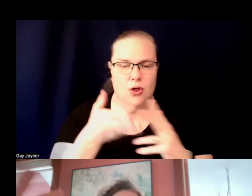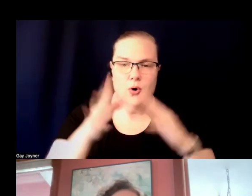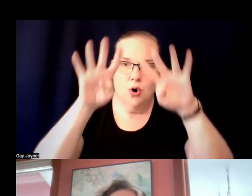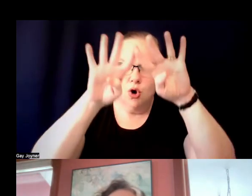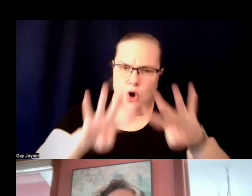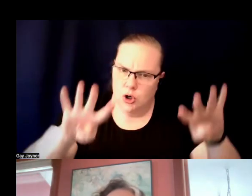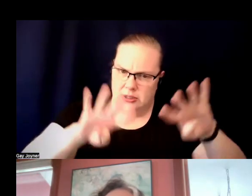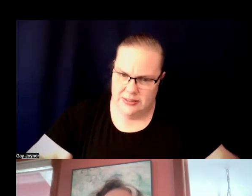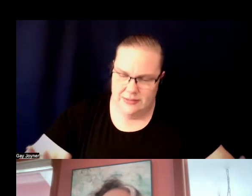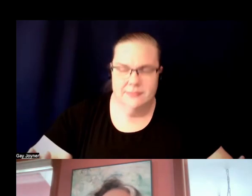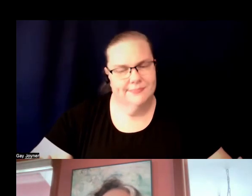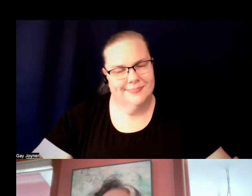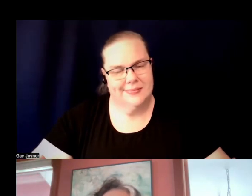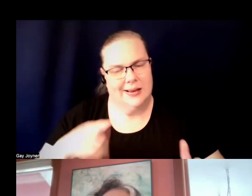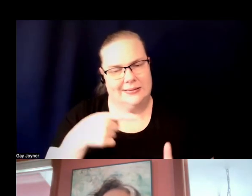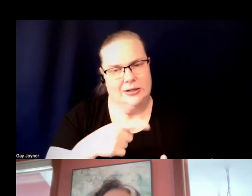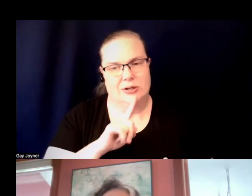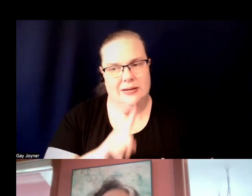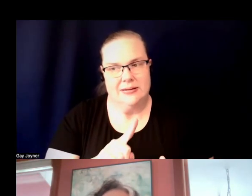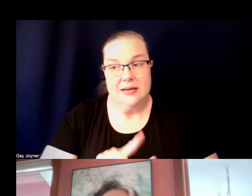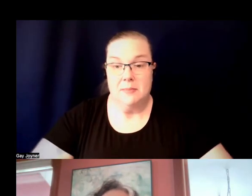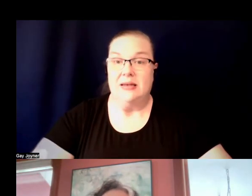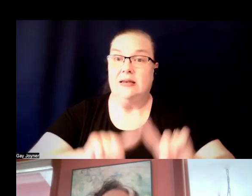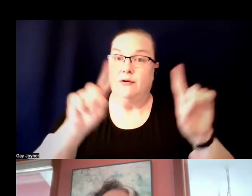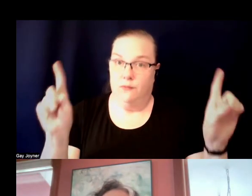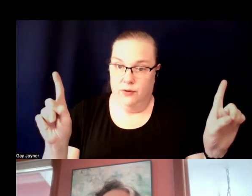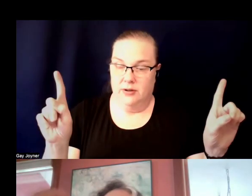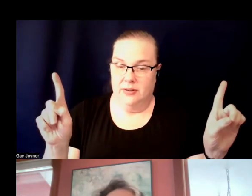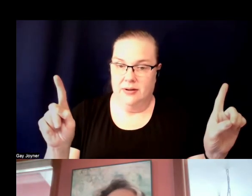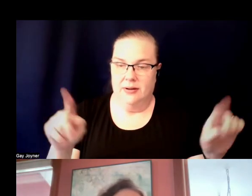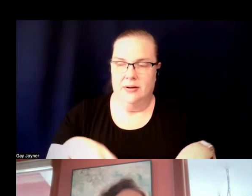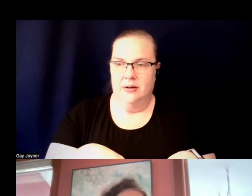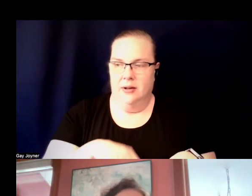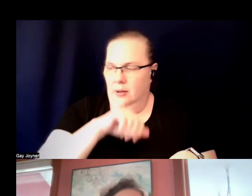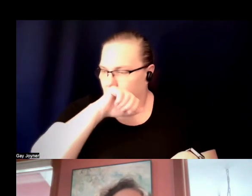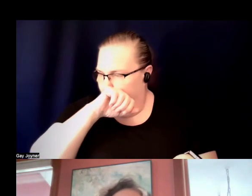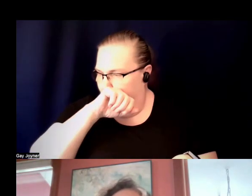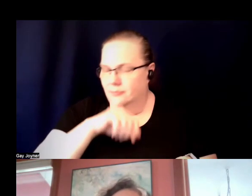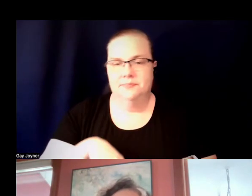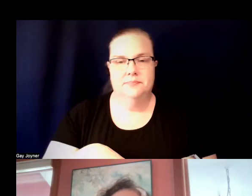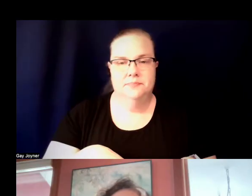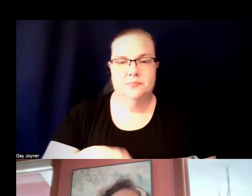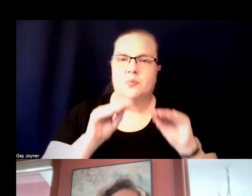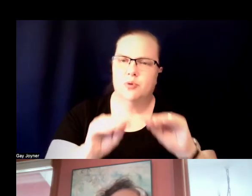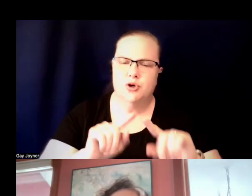is what these essentially were, can be so different and put you in so many different